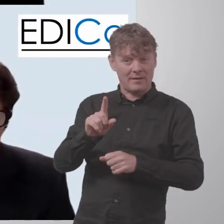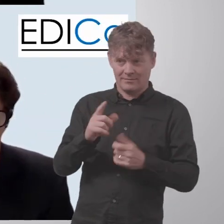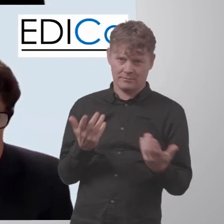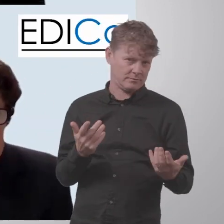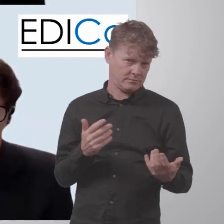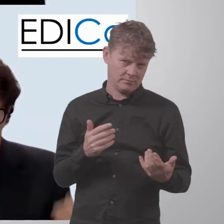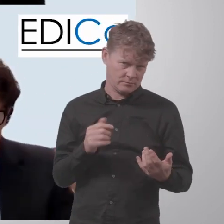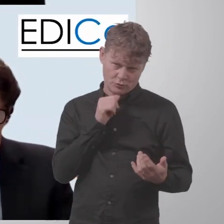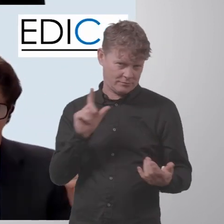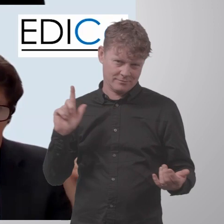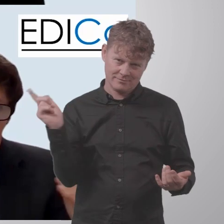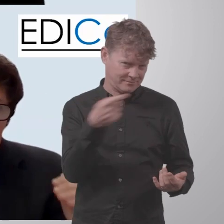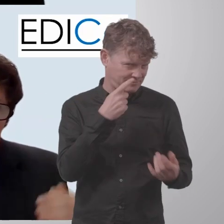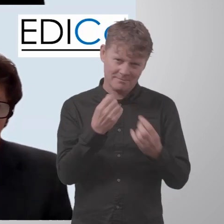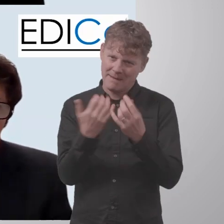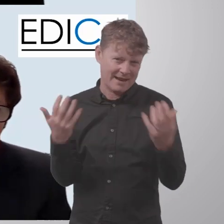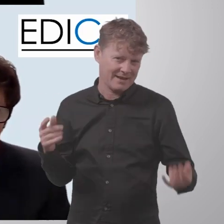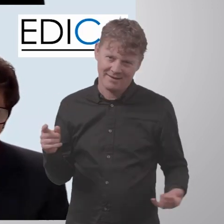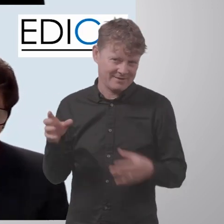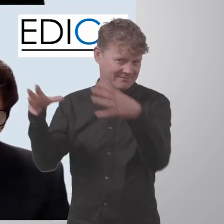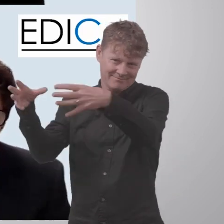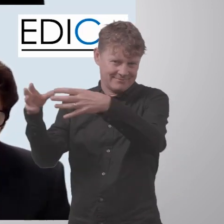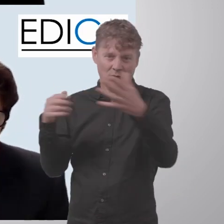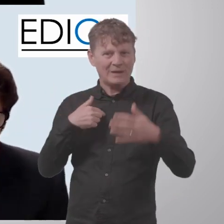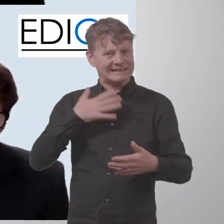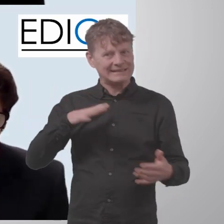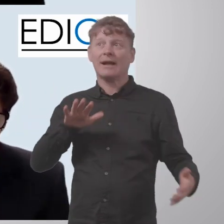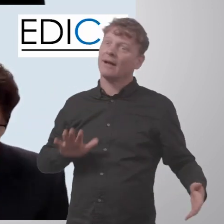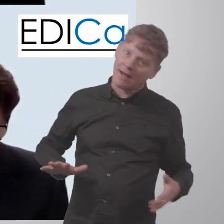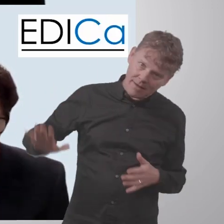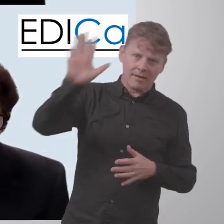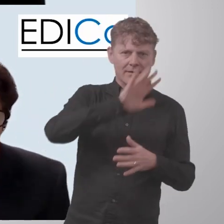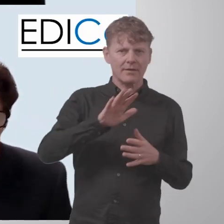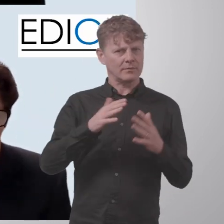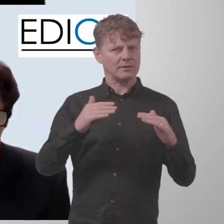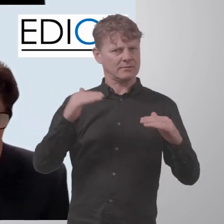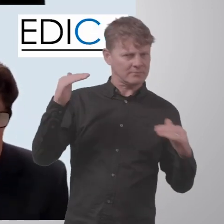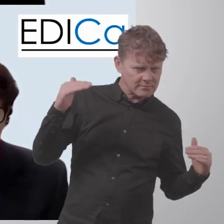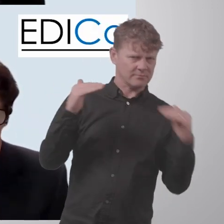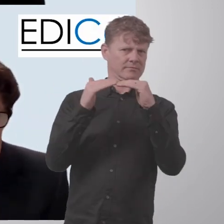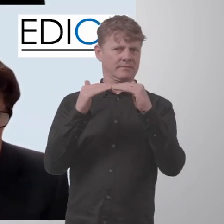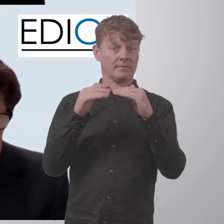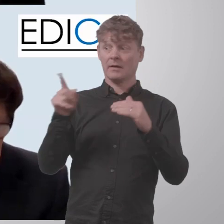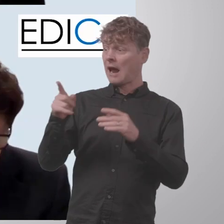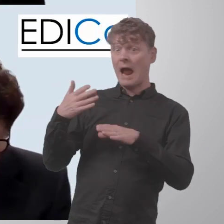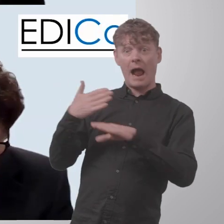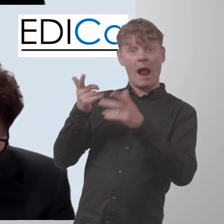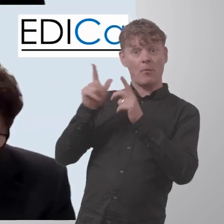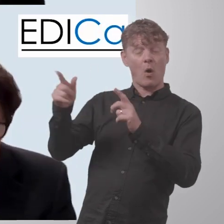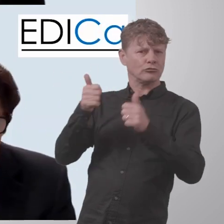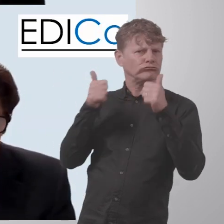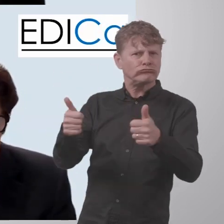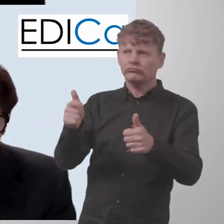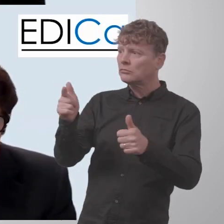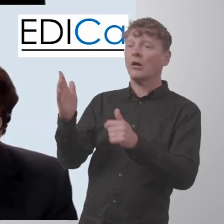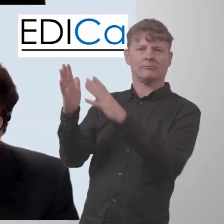good employees. We need to bring everybody up and congratulate those employees that do really well now, but unfortunately they remain in